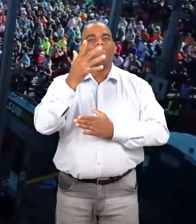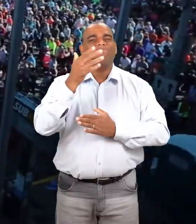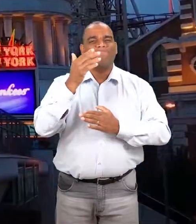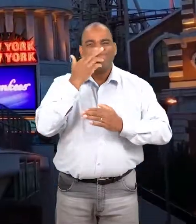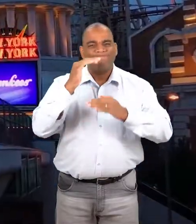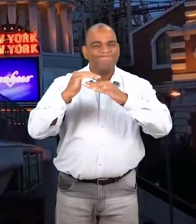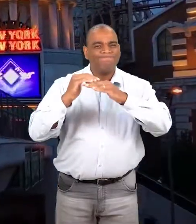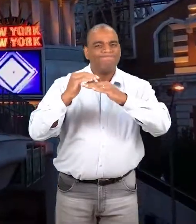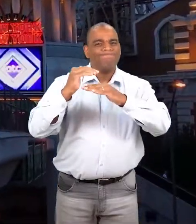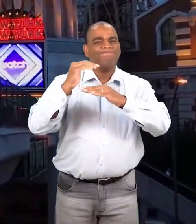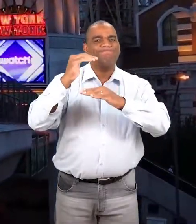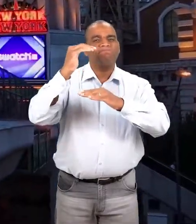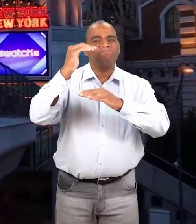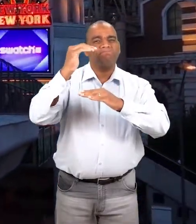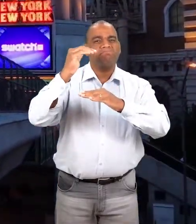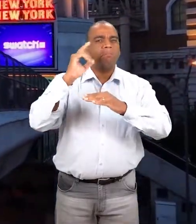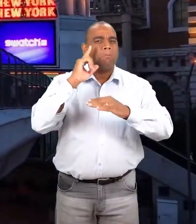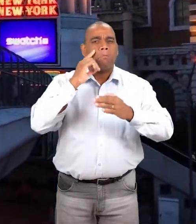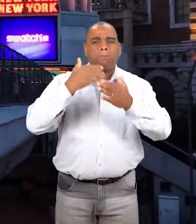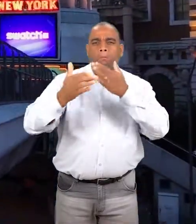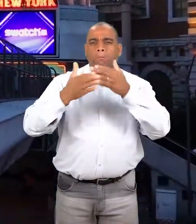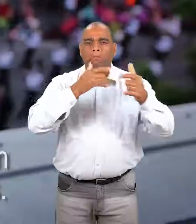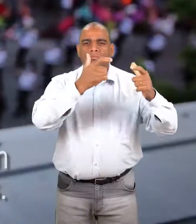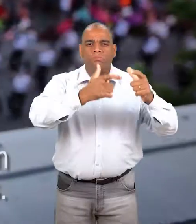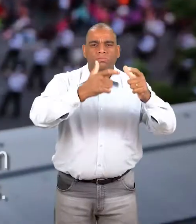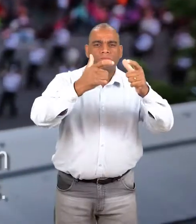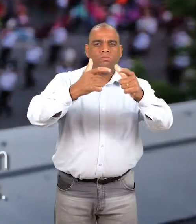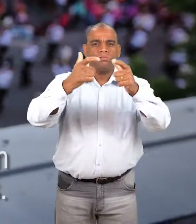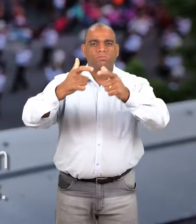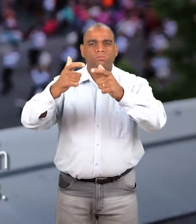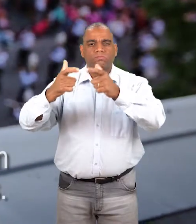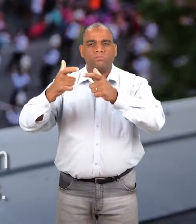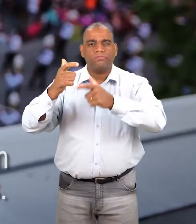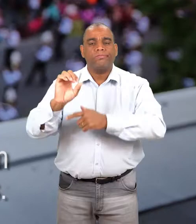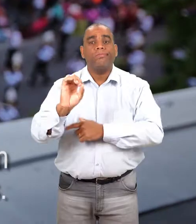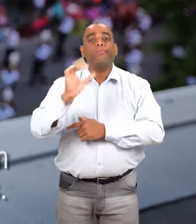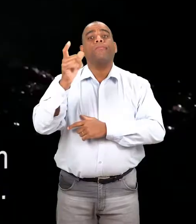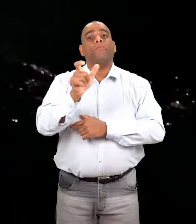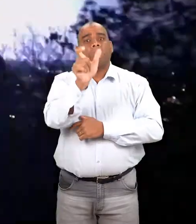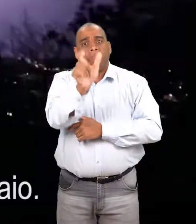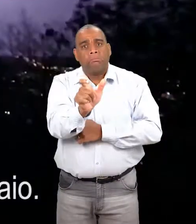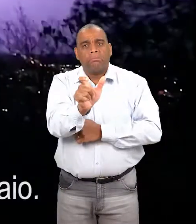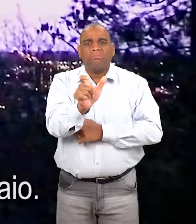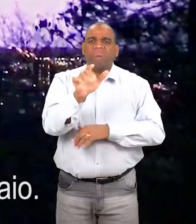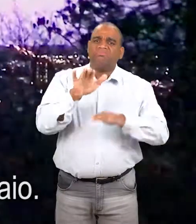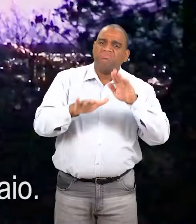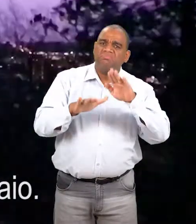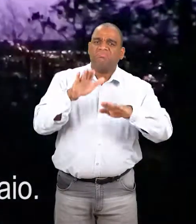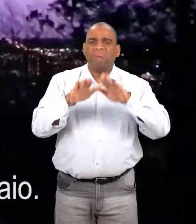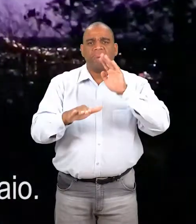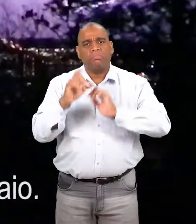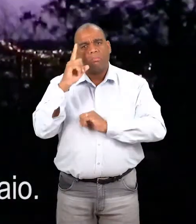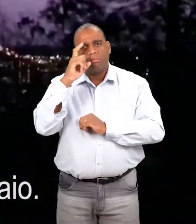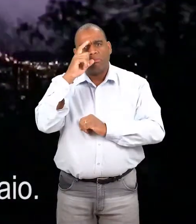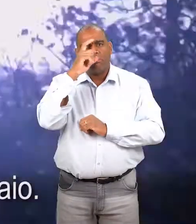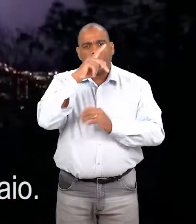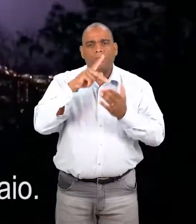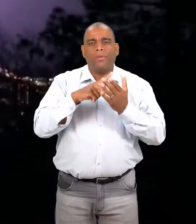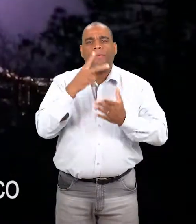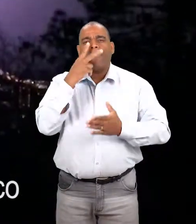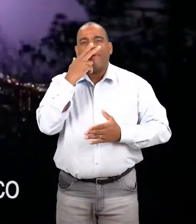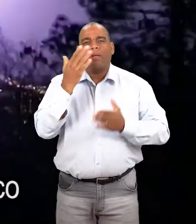frequency and will probably happen somewhere on any given day, the odds of it happening near you are remote, similar to your chances of being struck by